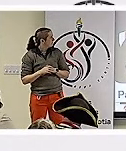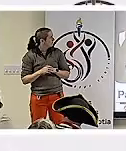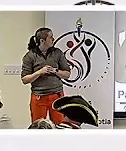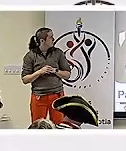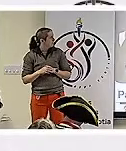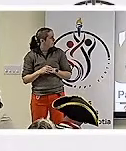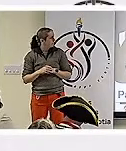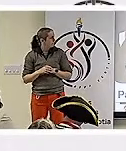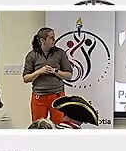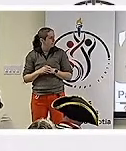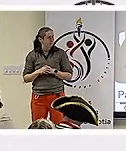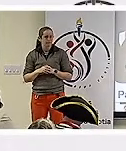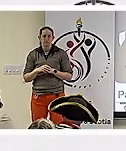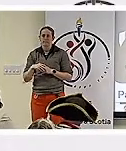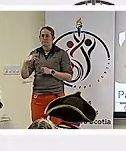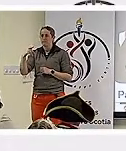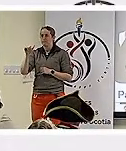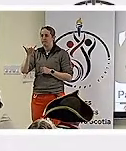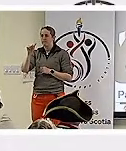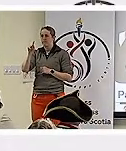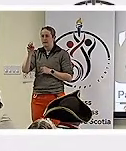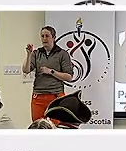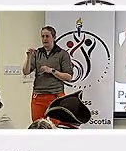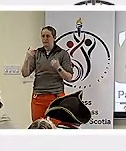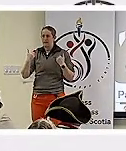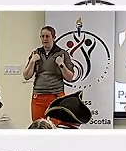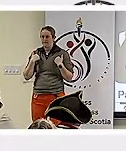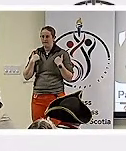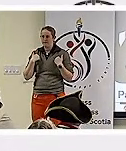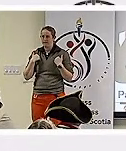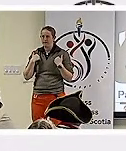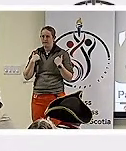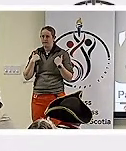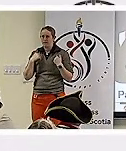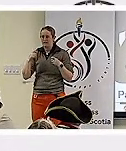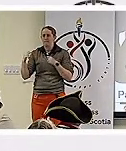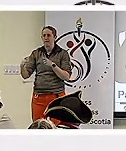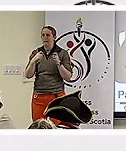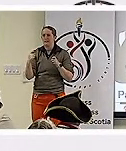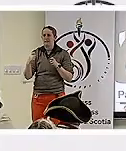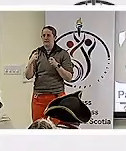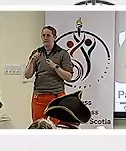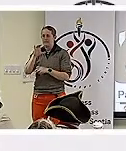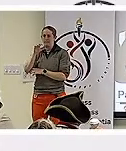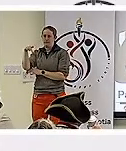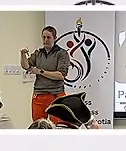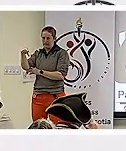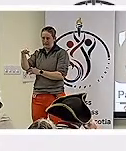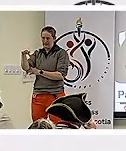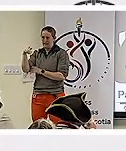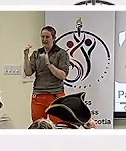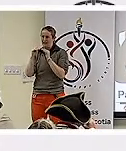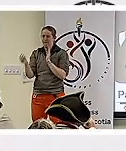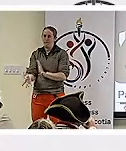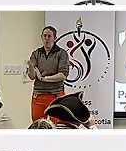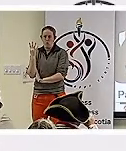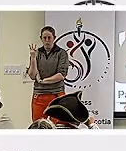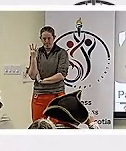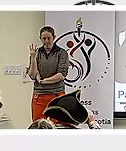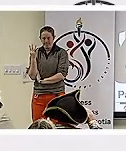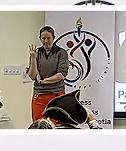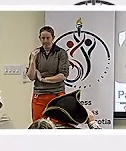Peyton has a condition called spastic dystonic cerebral palsy, level 4. She